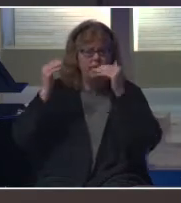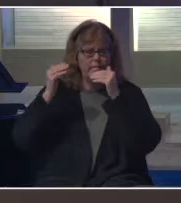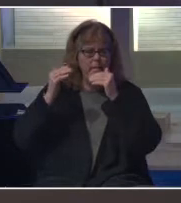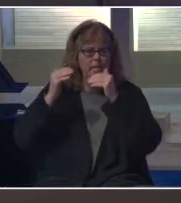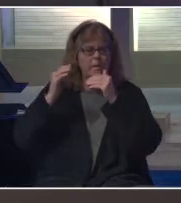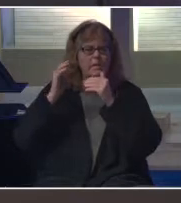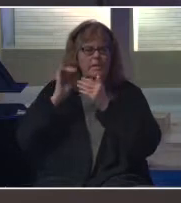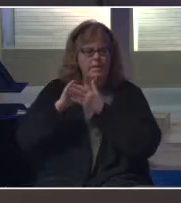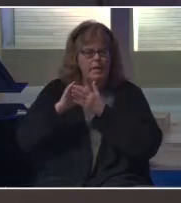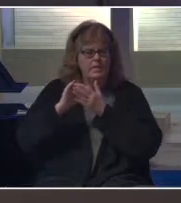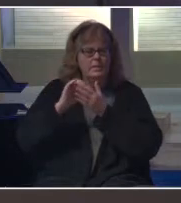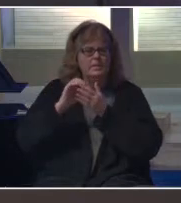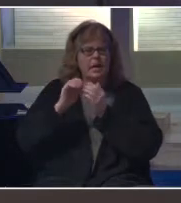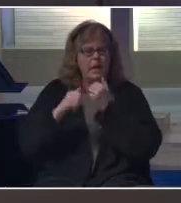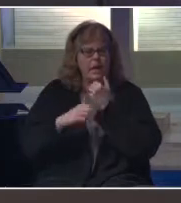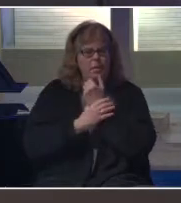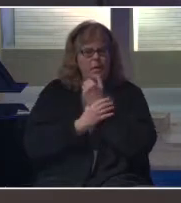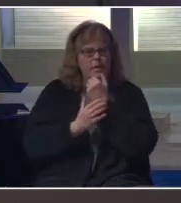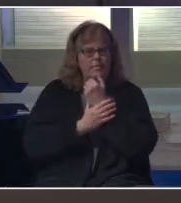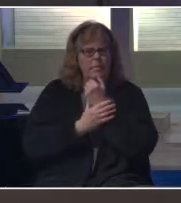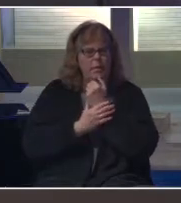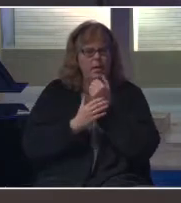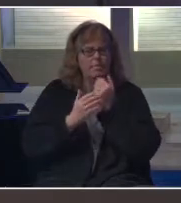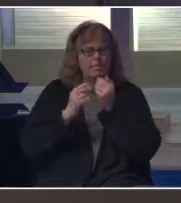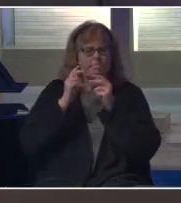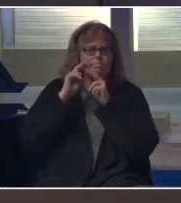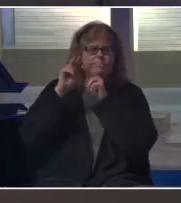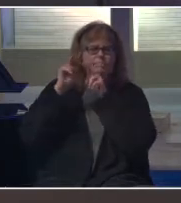commended Abraham to God. He was